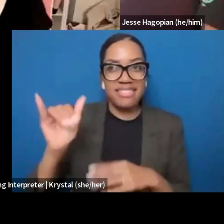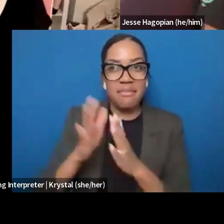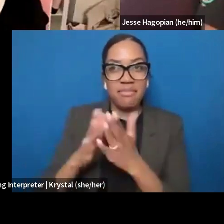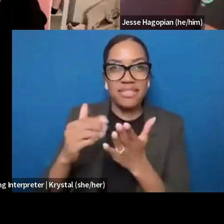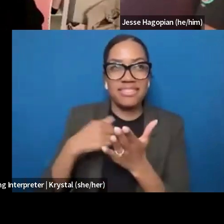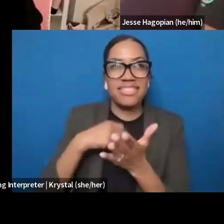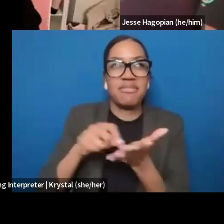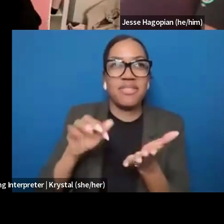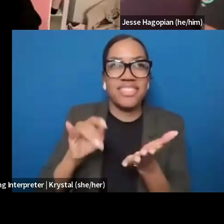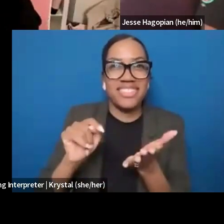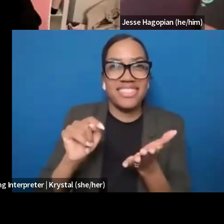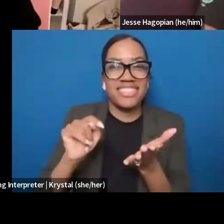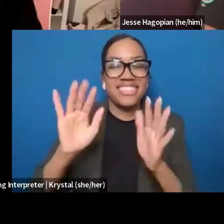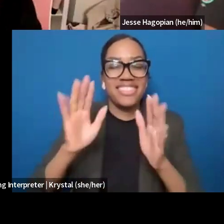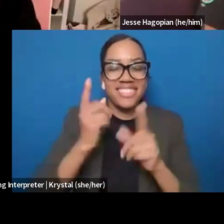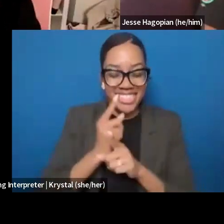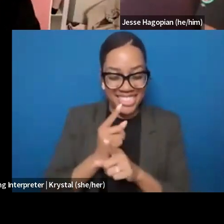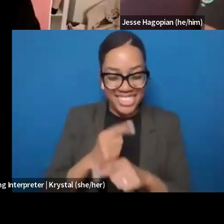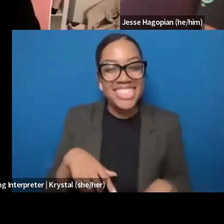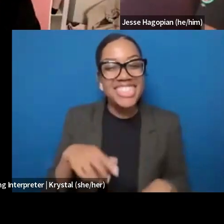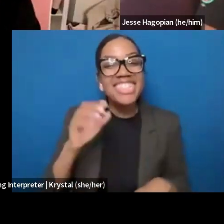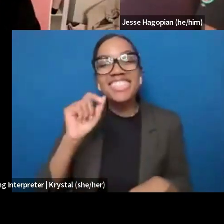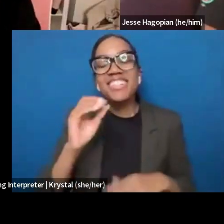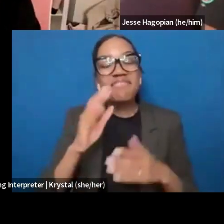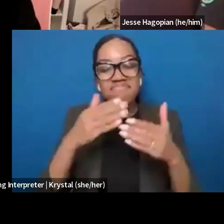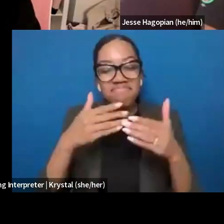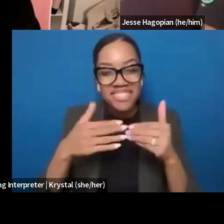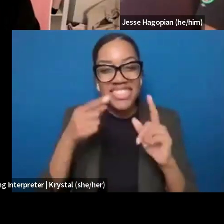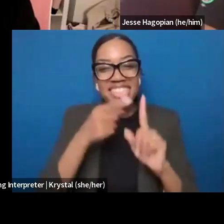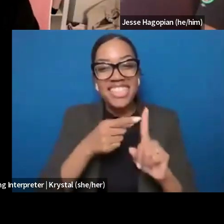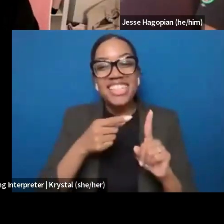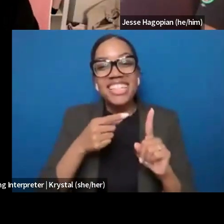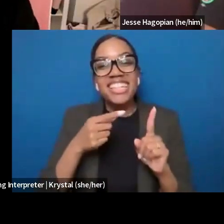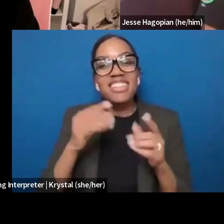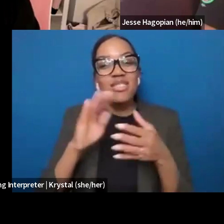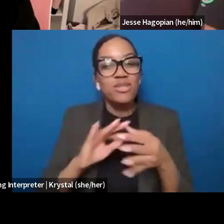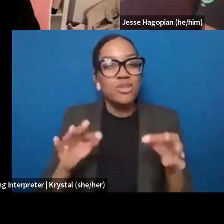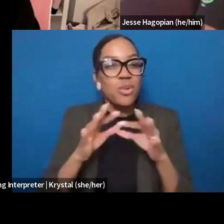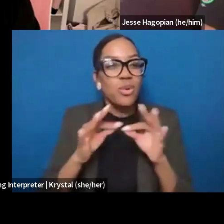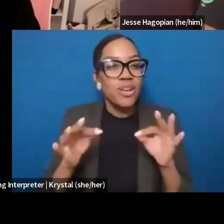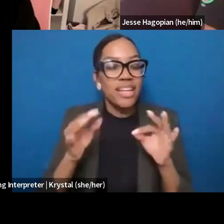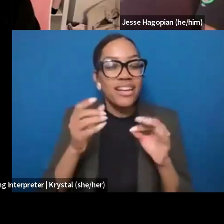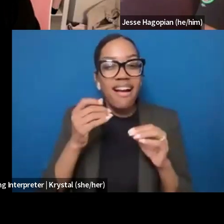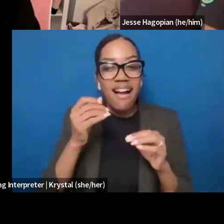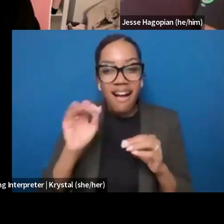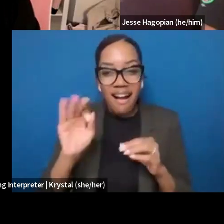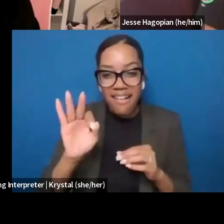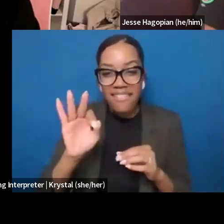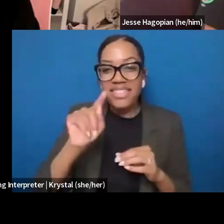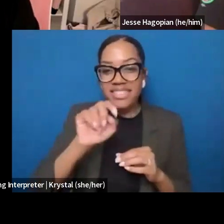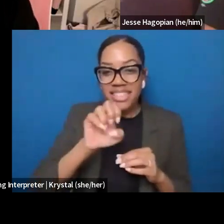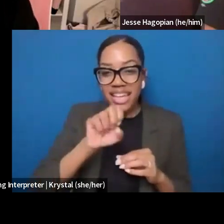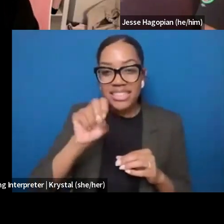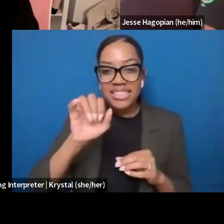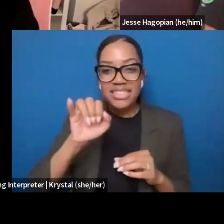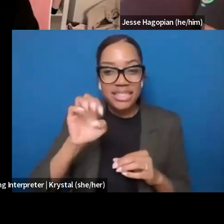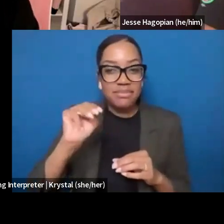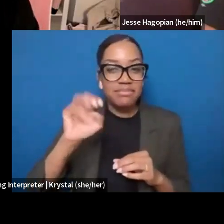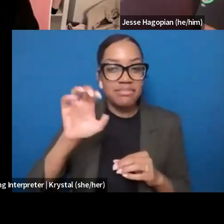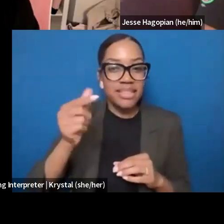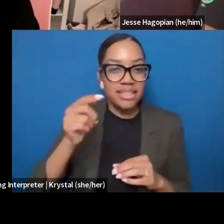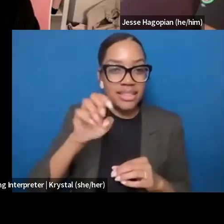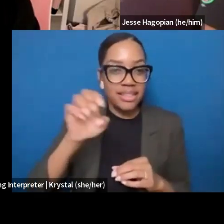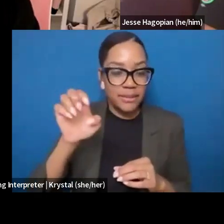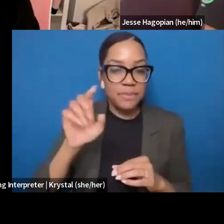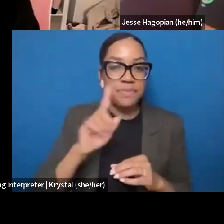So so the story of Tessie McGee is um is a really important